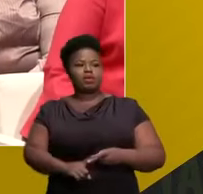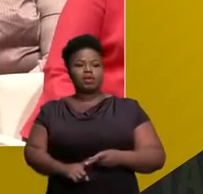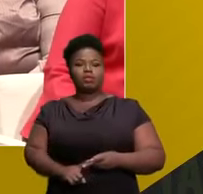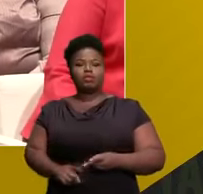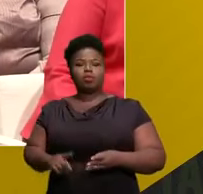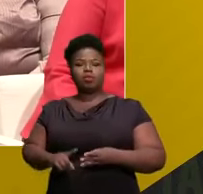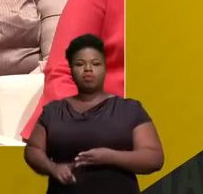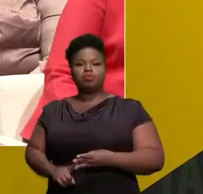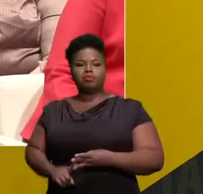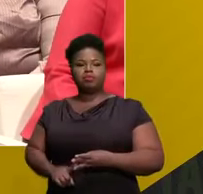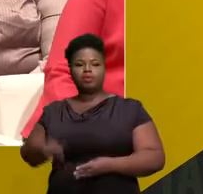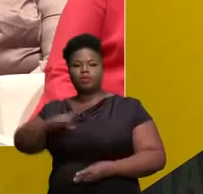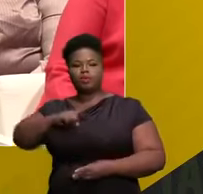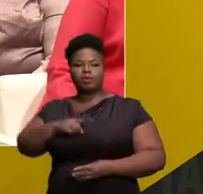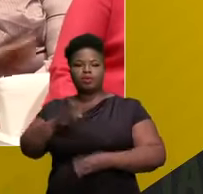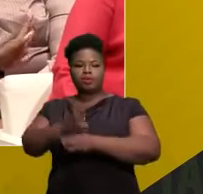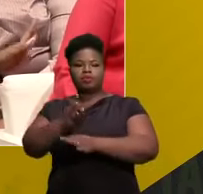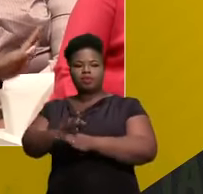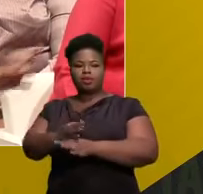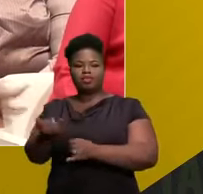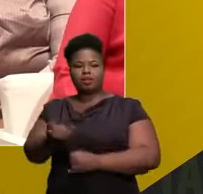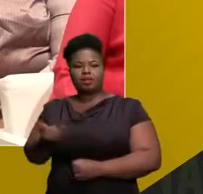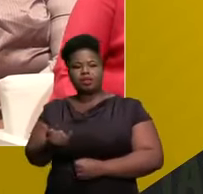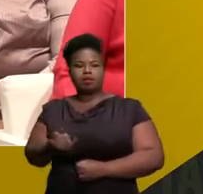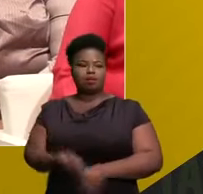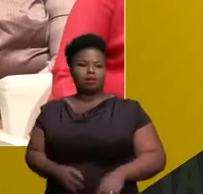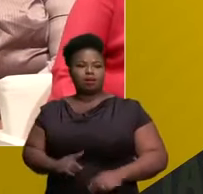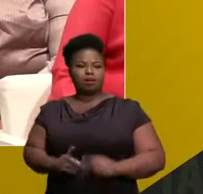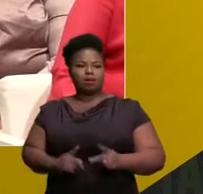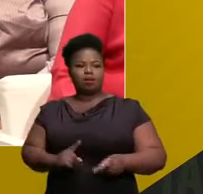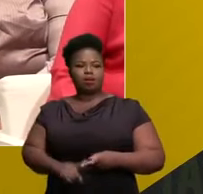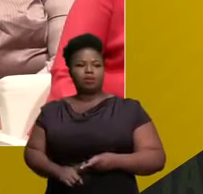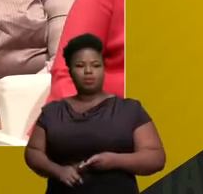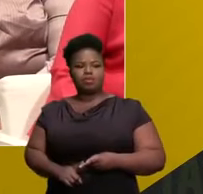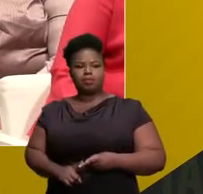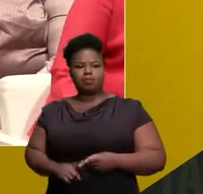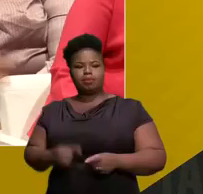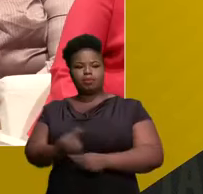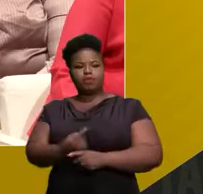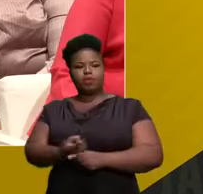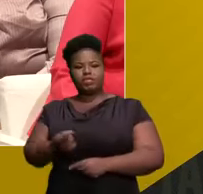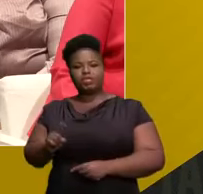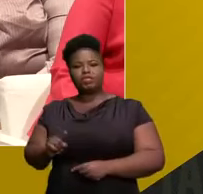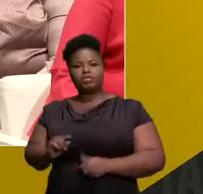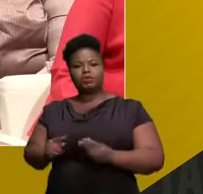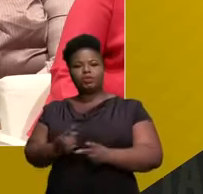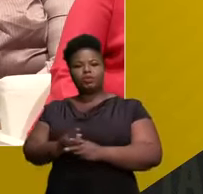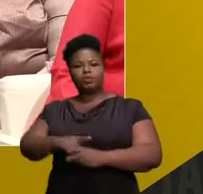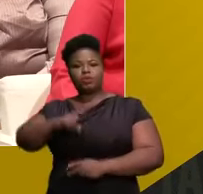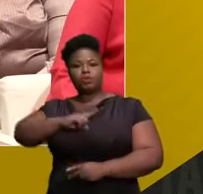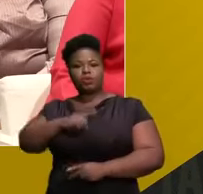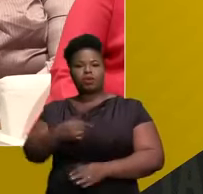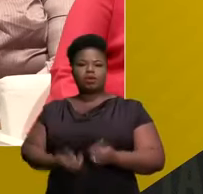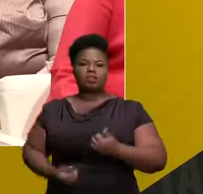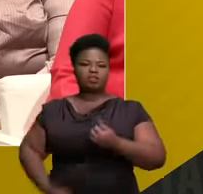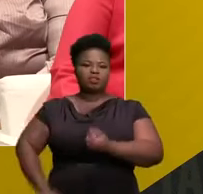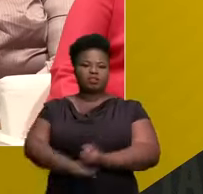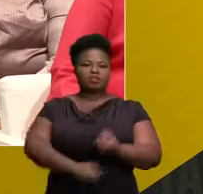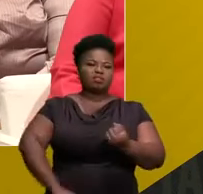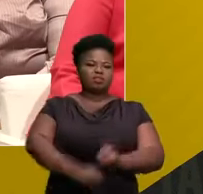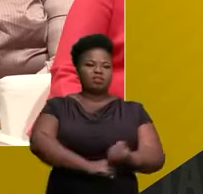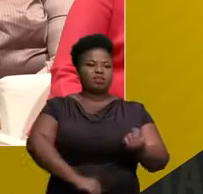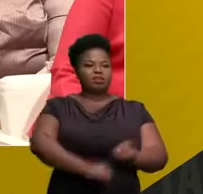be like, they are off. But at least if you have your aunts or your uncles that are supporting you and